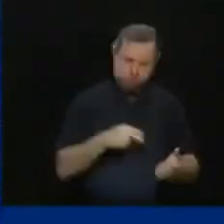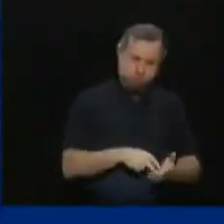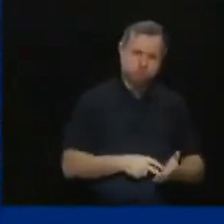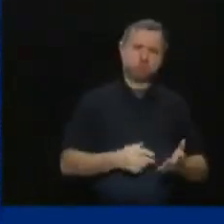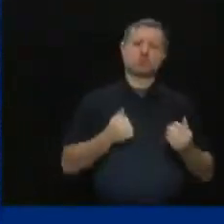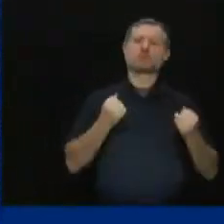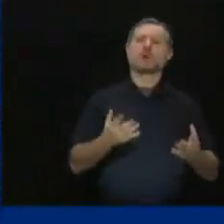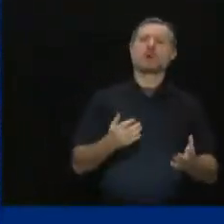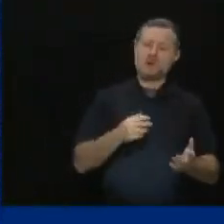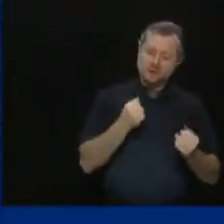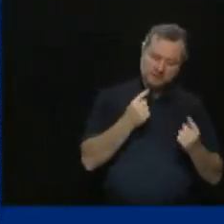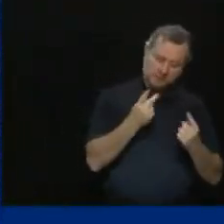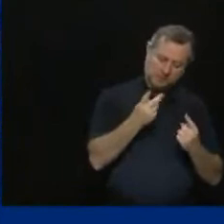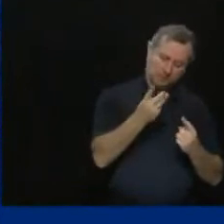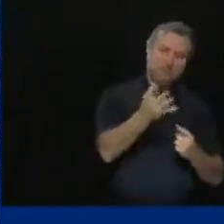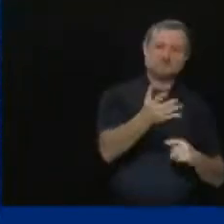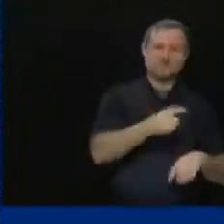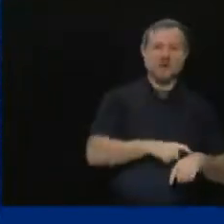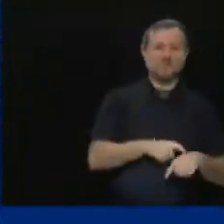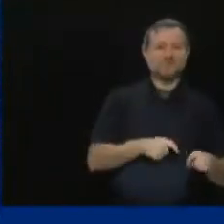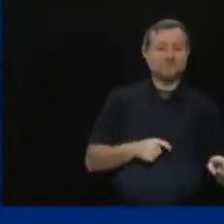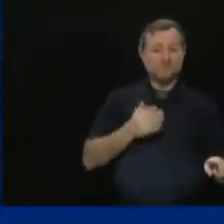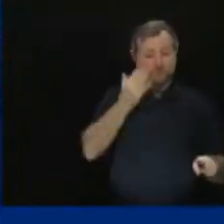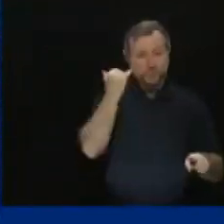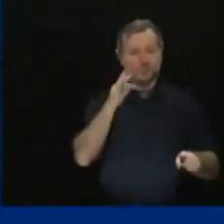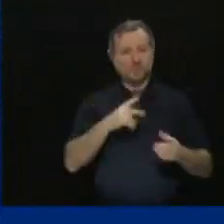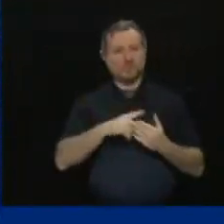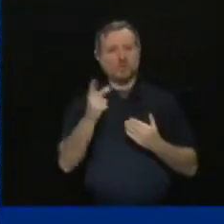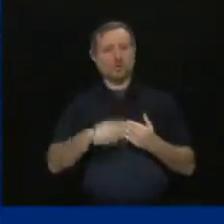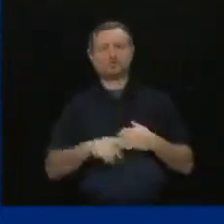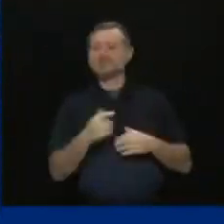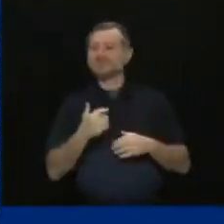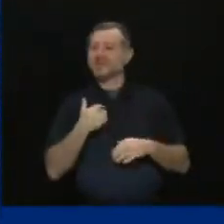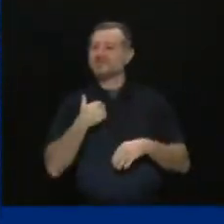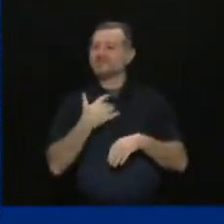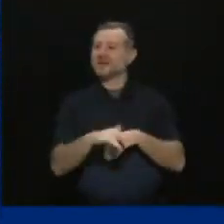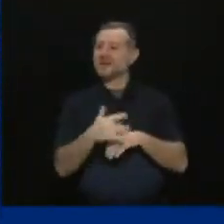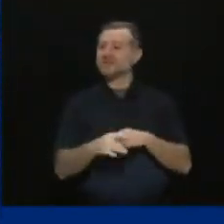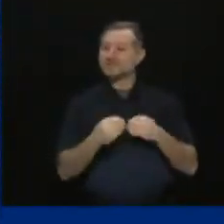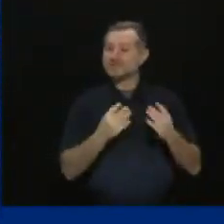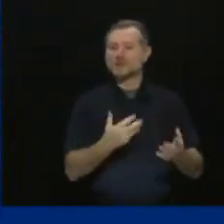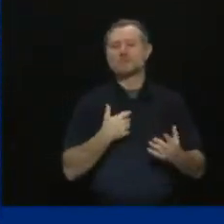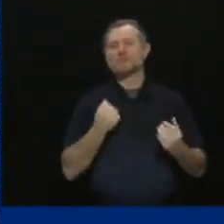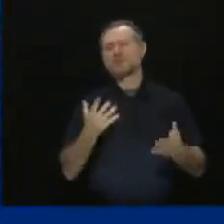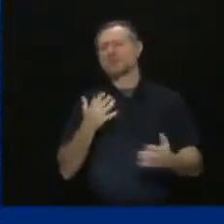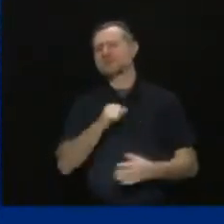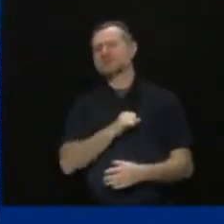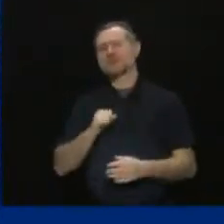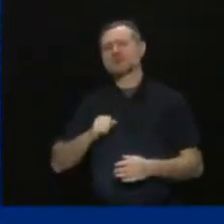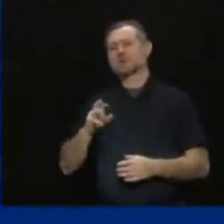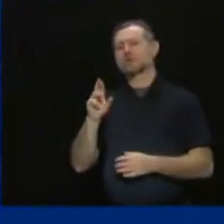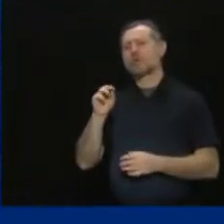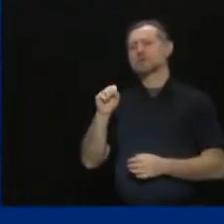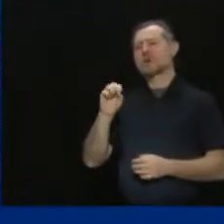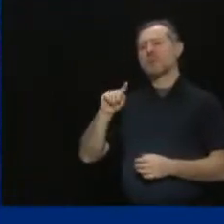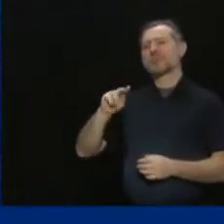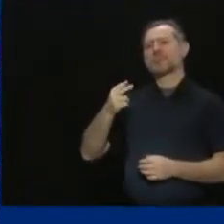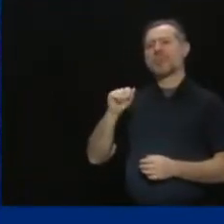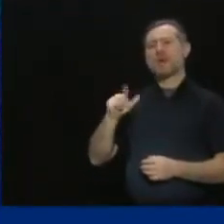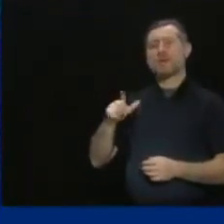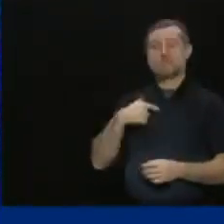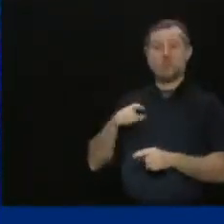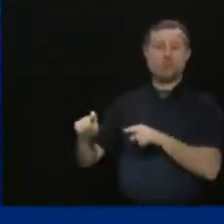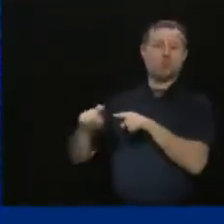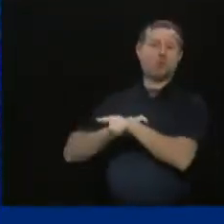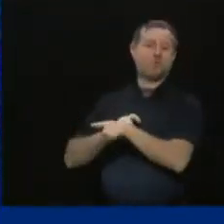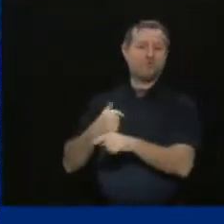offenses. And I want to thank Assemblymember Rosenthal for calling me and saying, I would like for you to